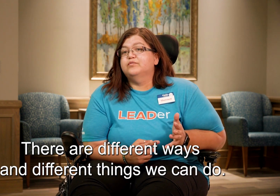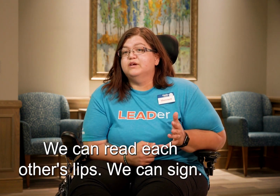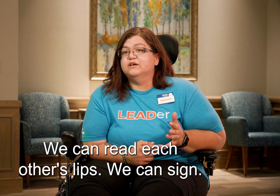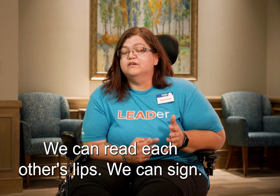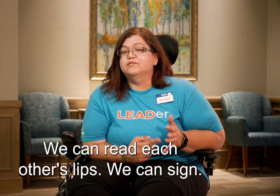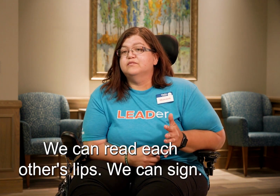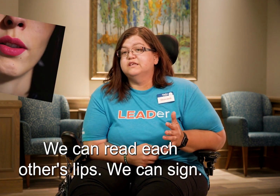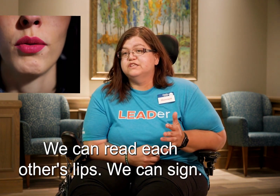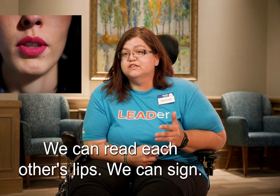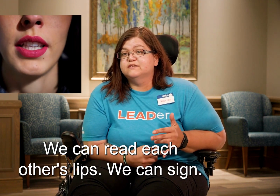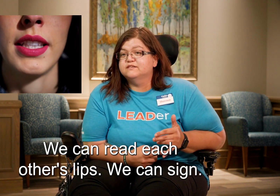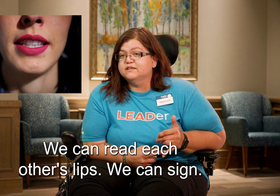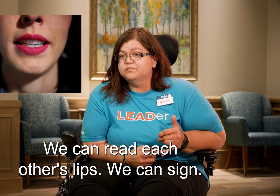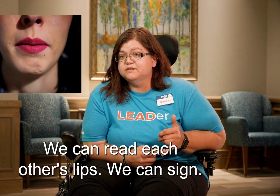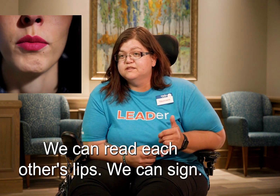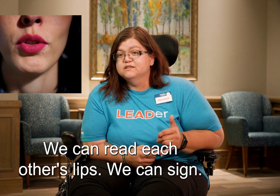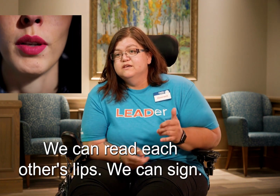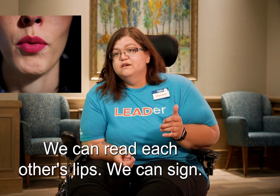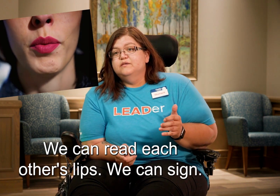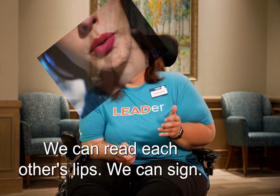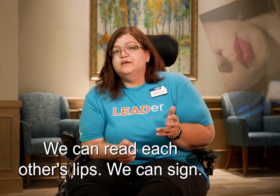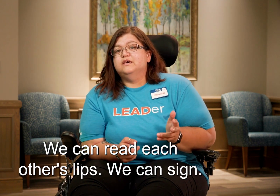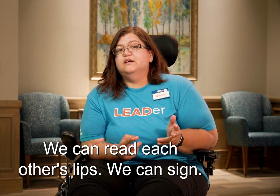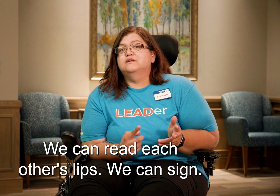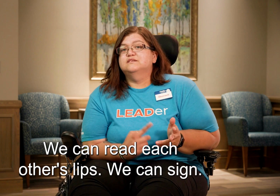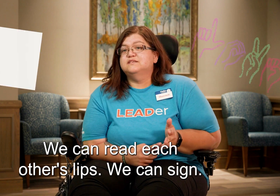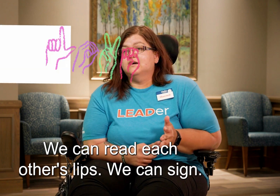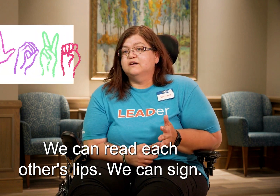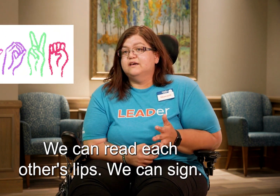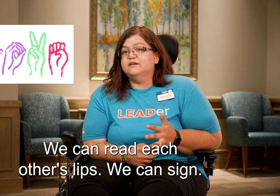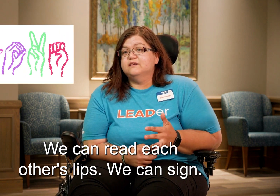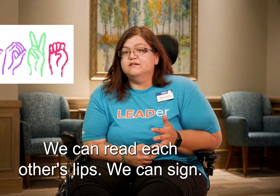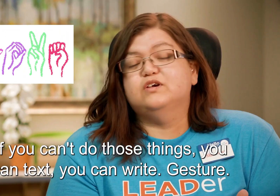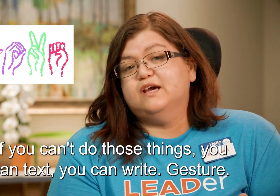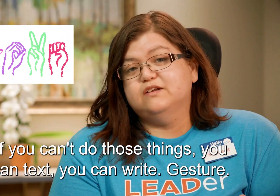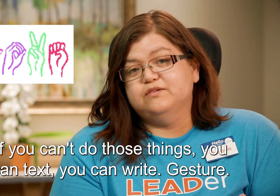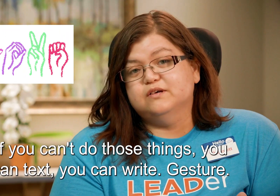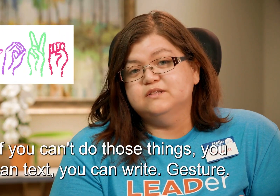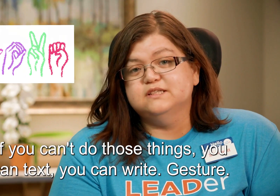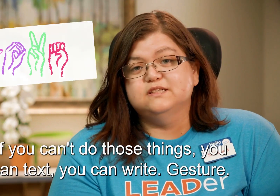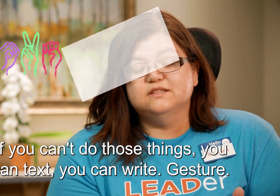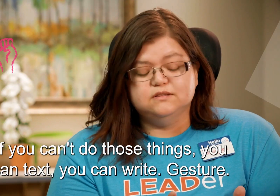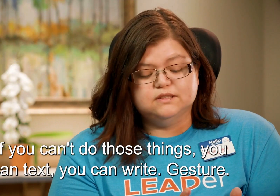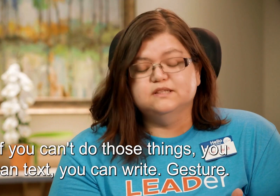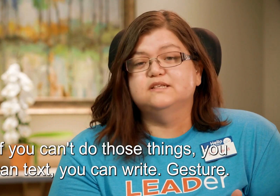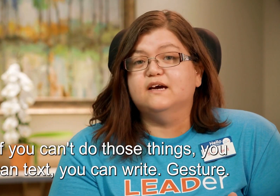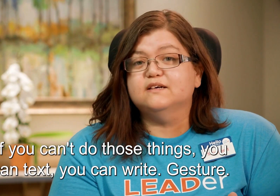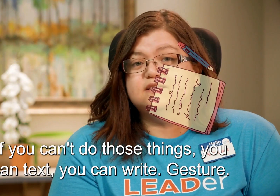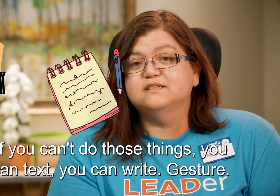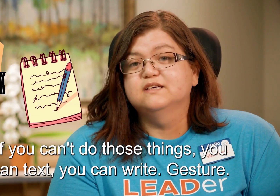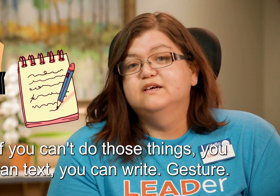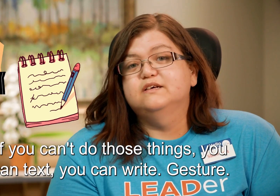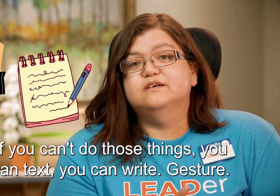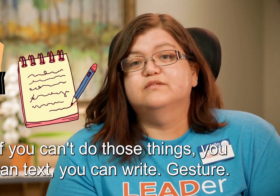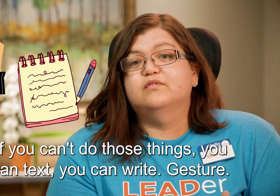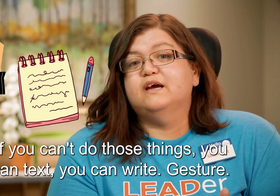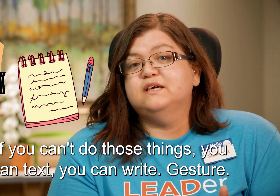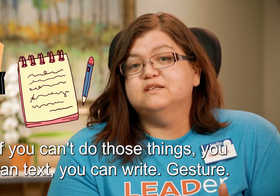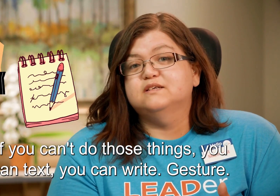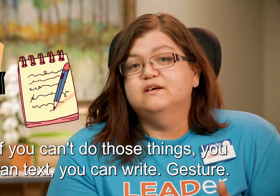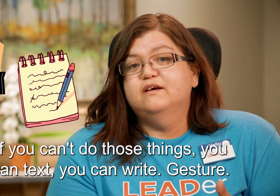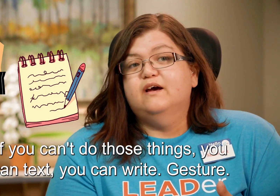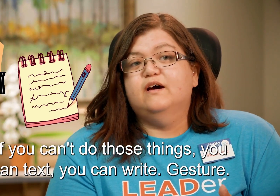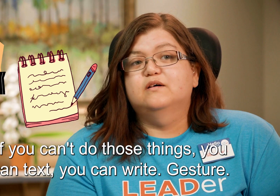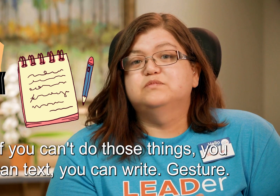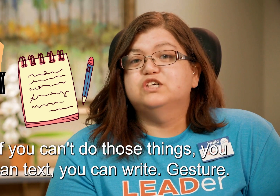can do. We can read each other's lips, we can sign. If you can't do those things, you can text, you can